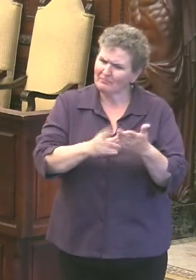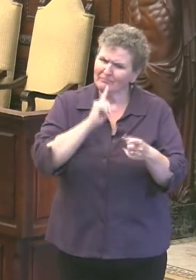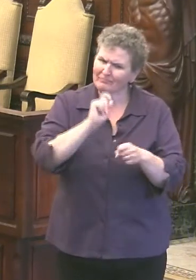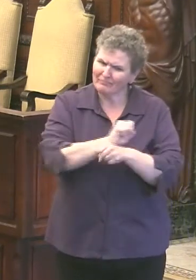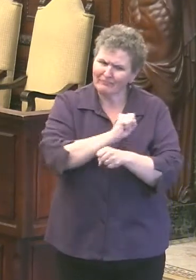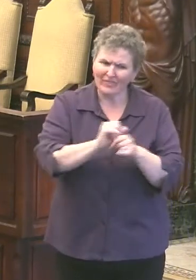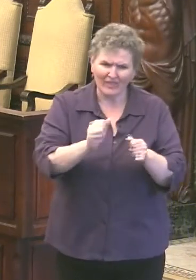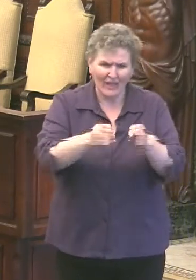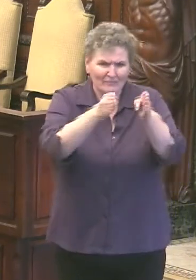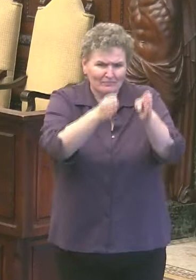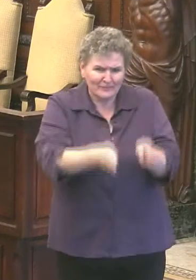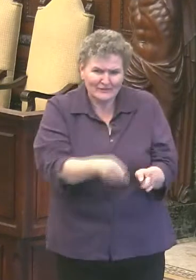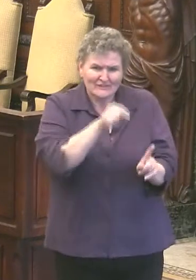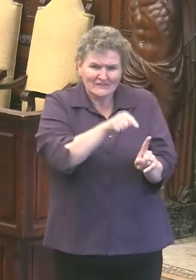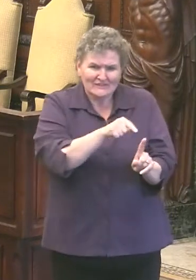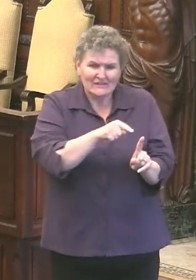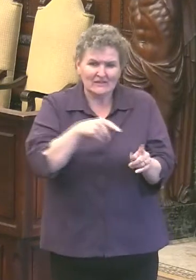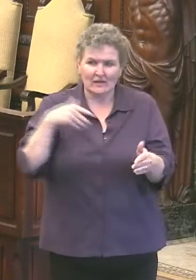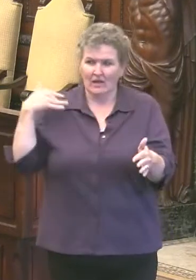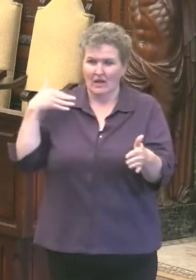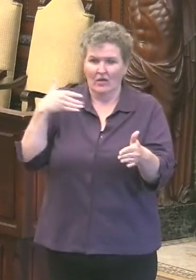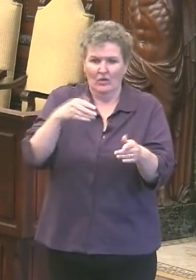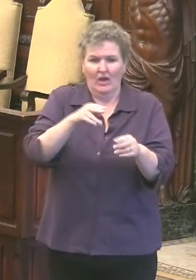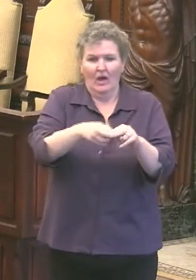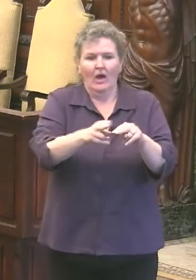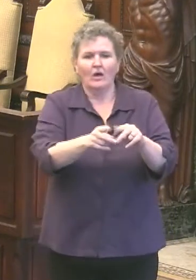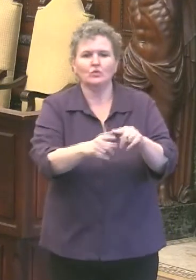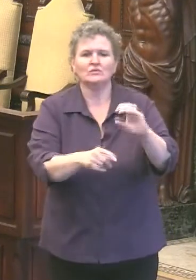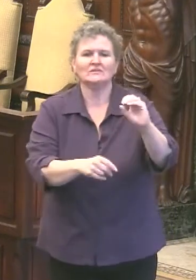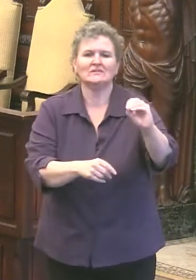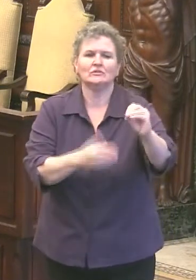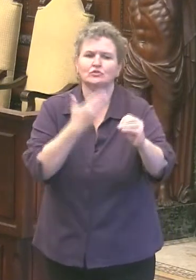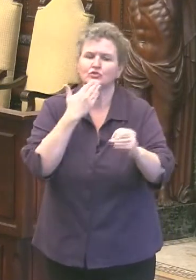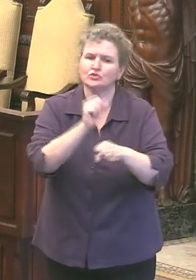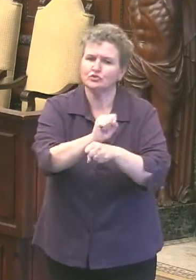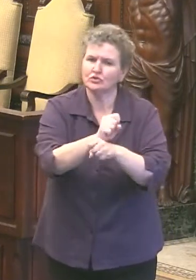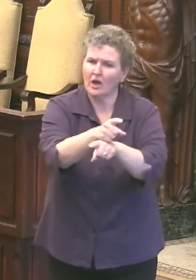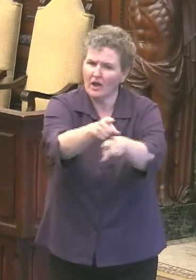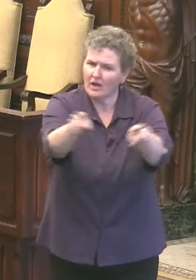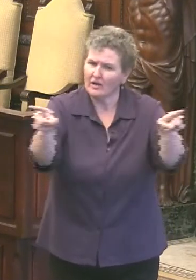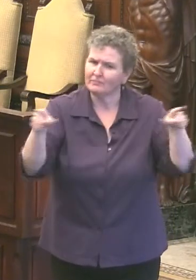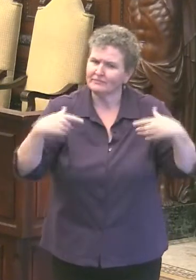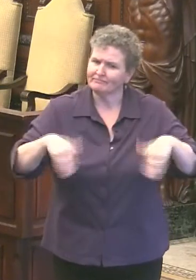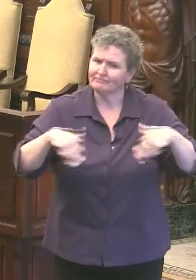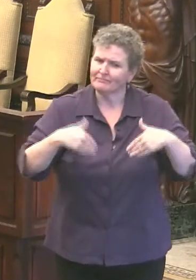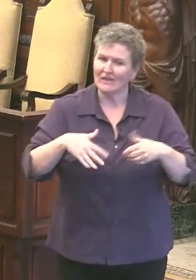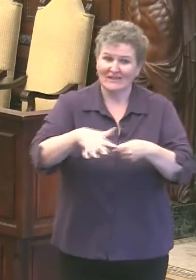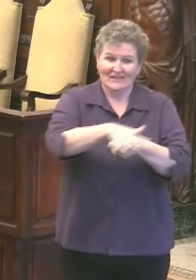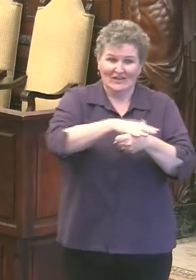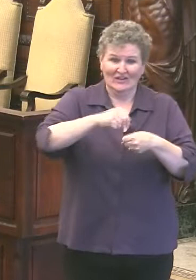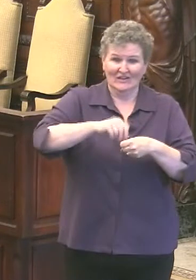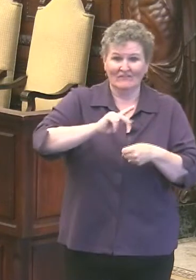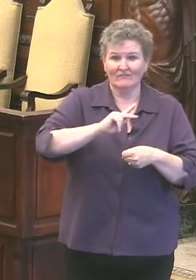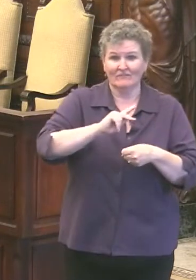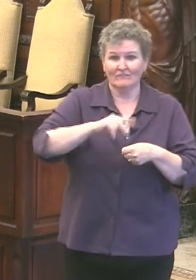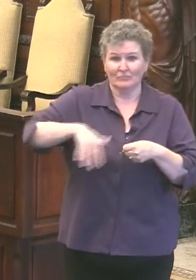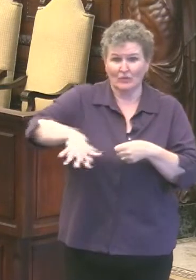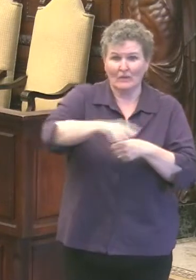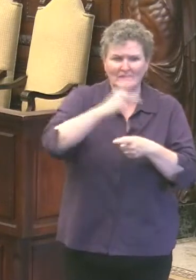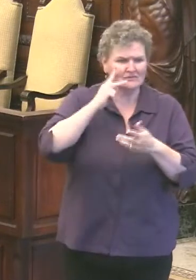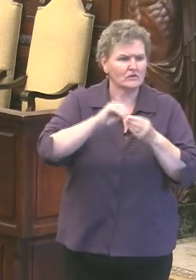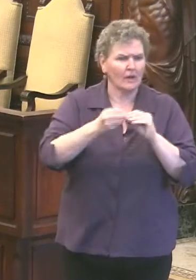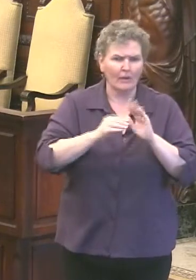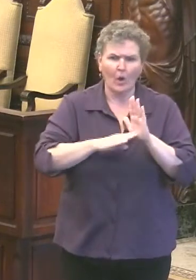sign that we've made really a lot of progress so far in the epidemic. Now, other areas of the country are continuing to see very rapid growth of the